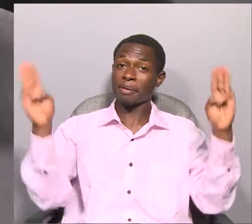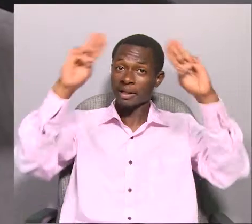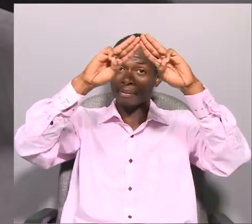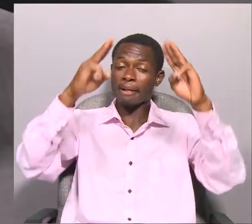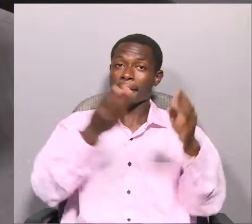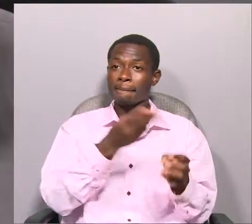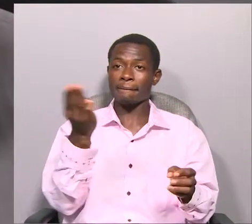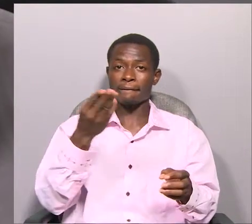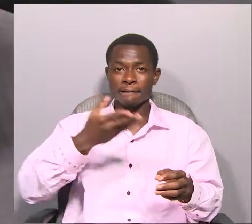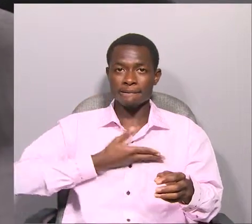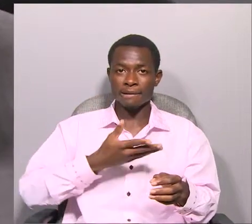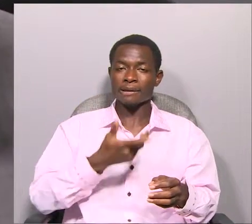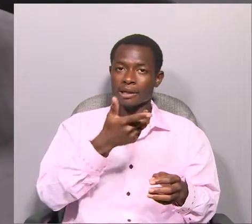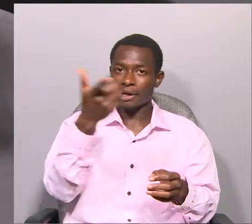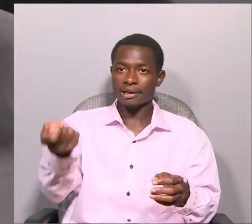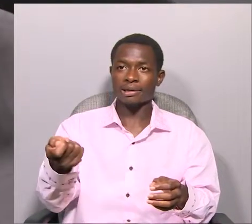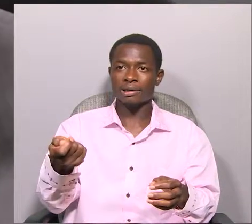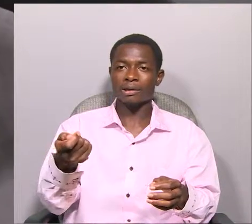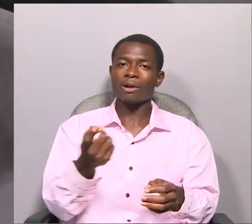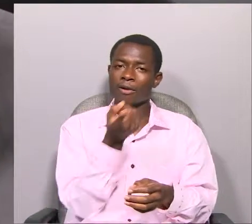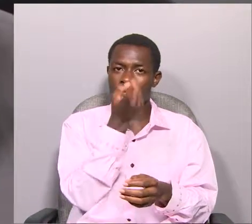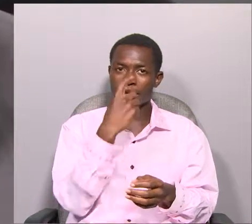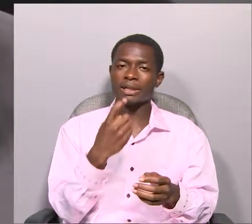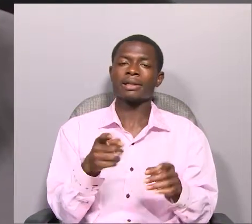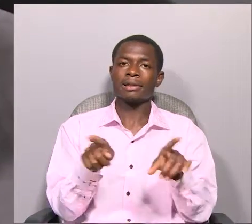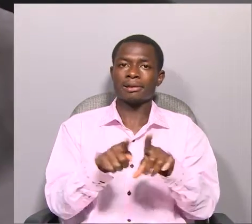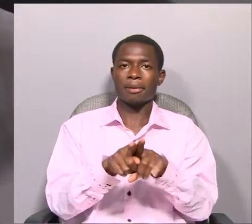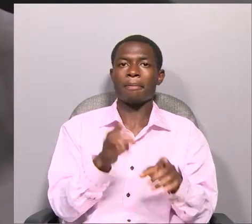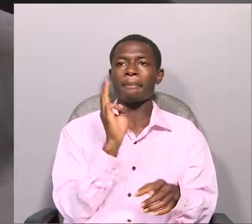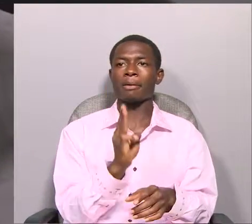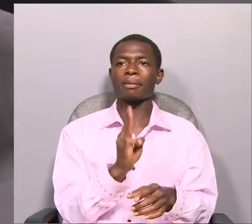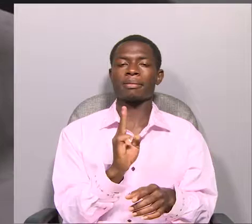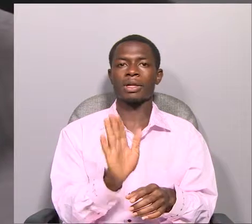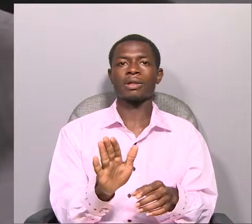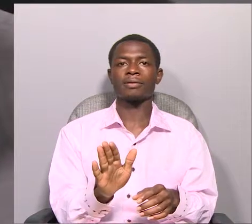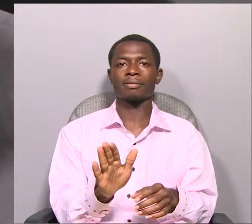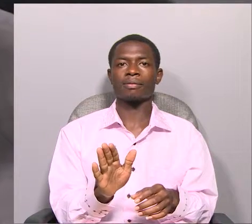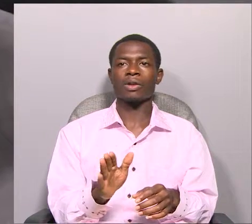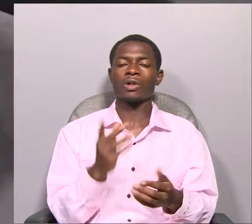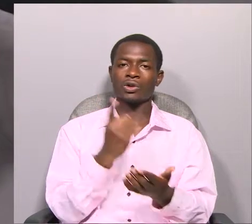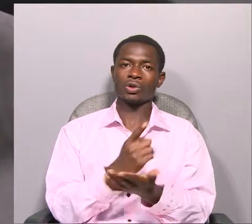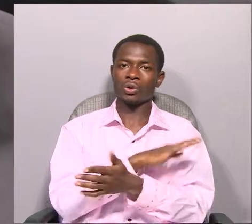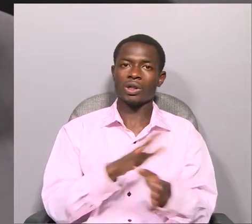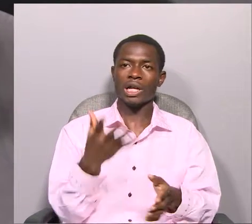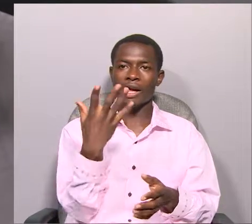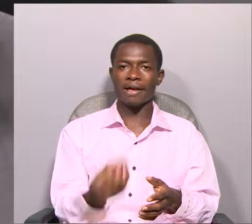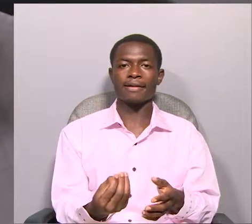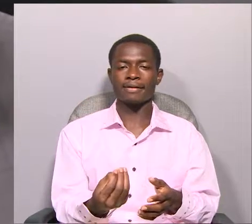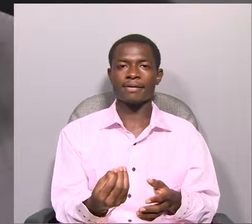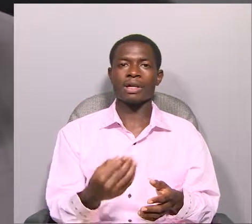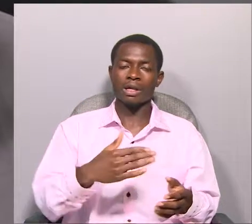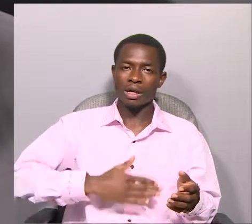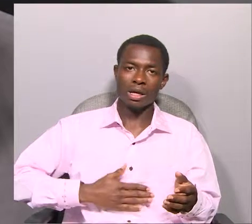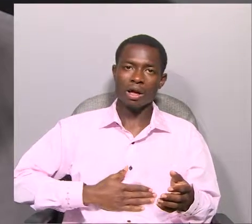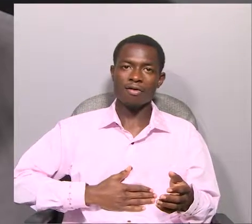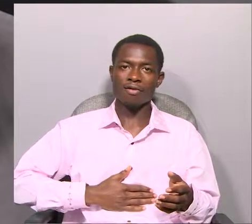parliamentarians, if you were to ask them, they are faced with the same problem. They don't have